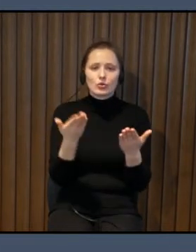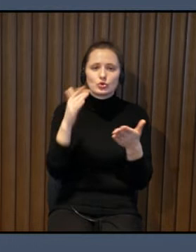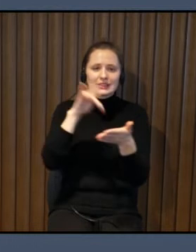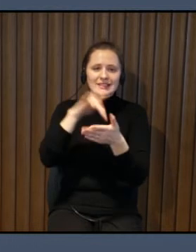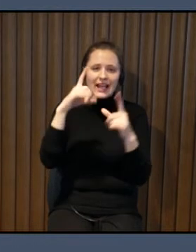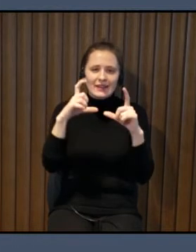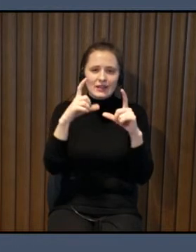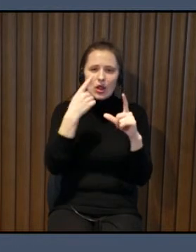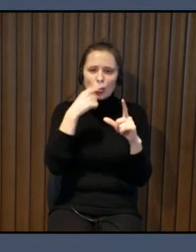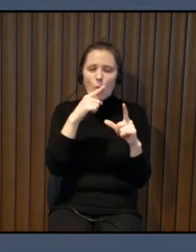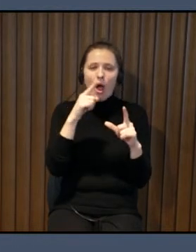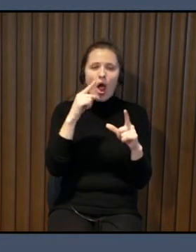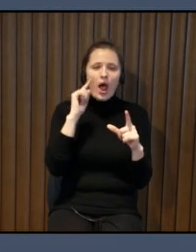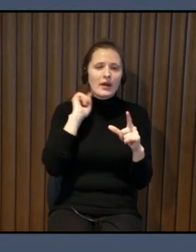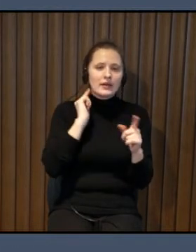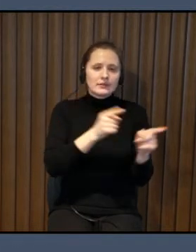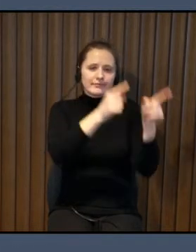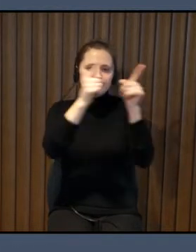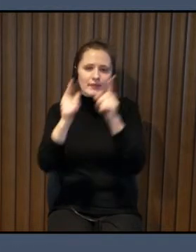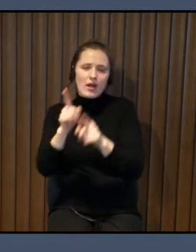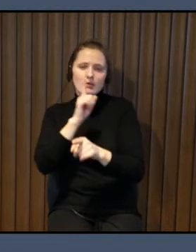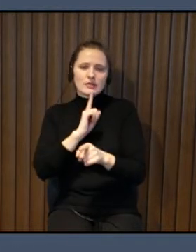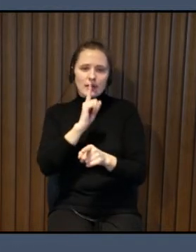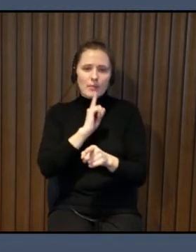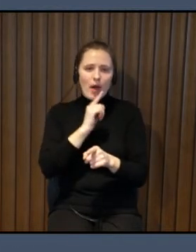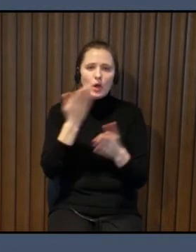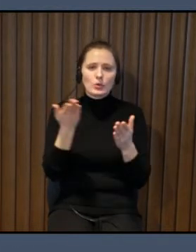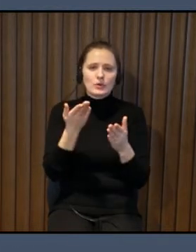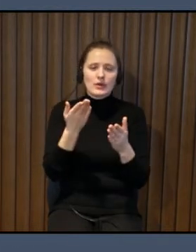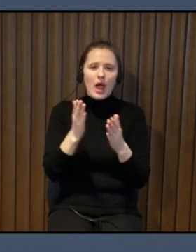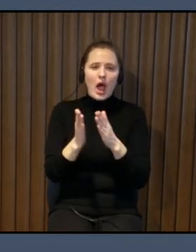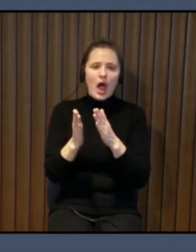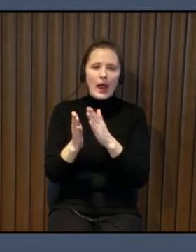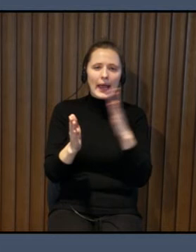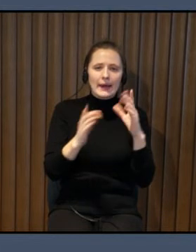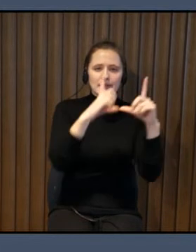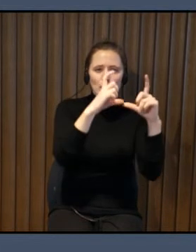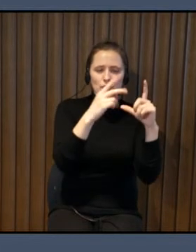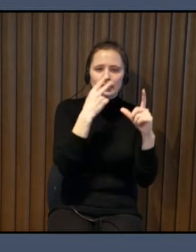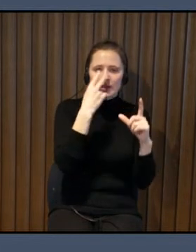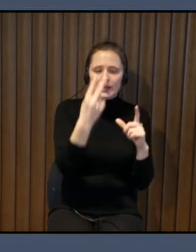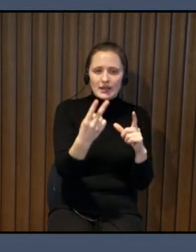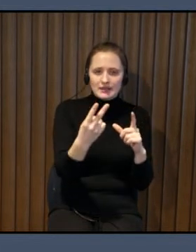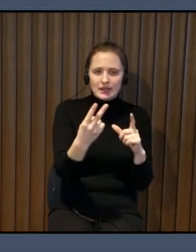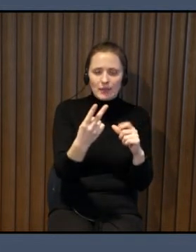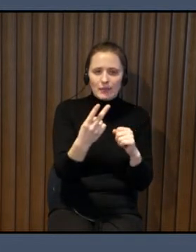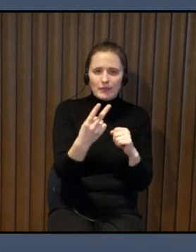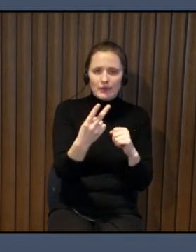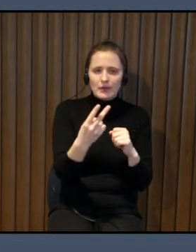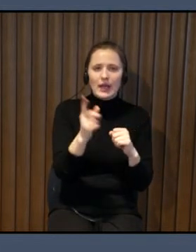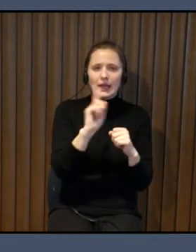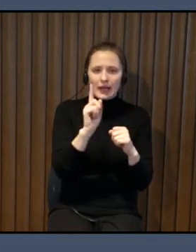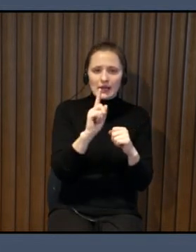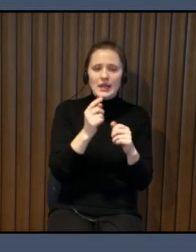special pavement is used also for decorating the flower beds, thus being confusing.